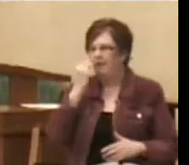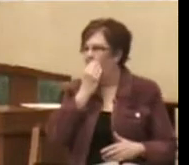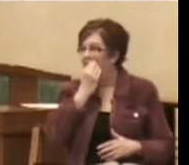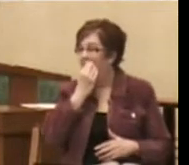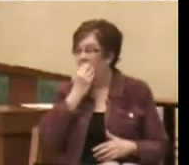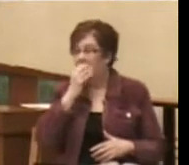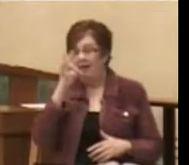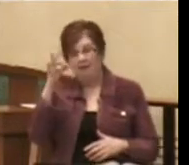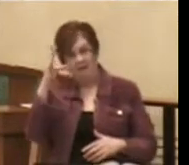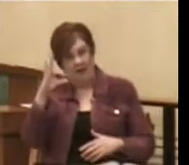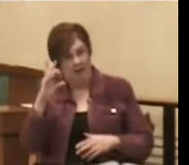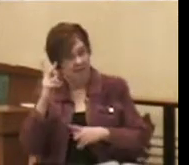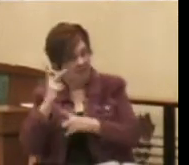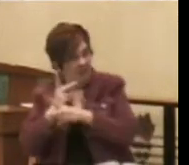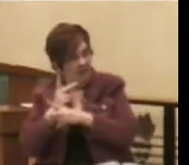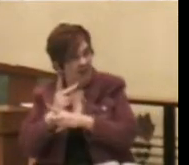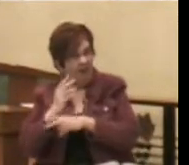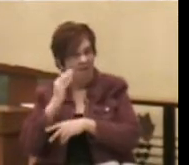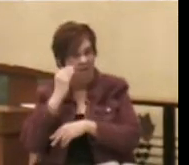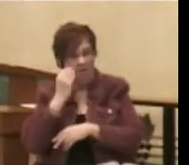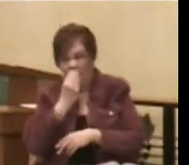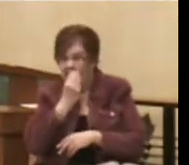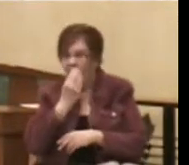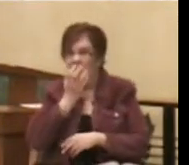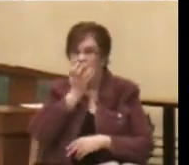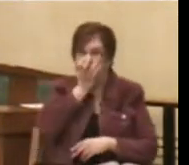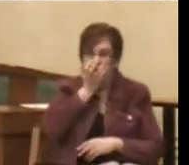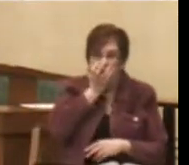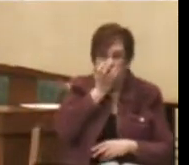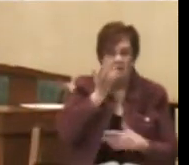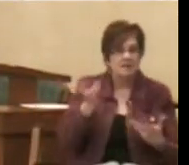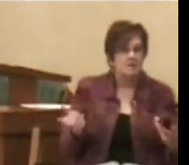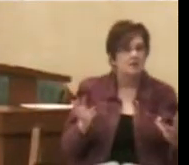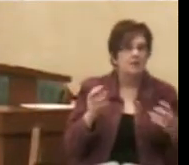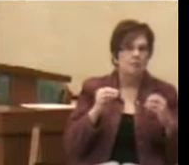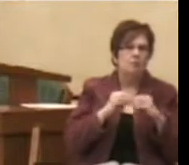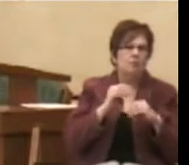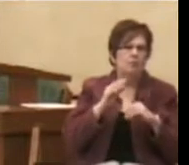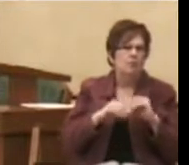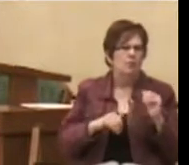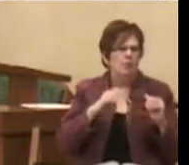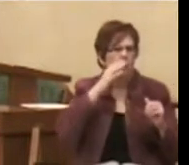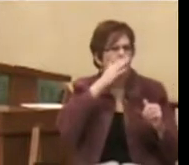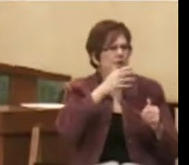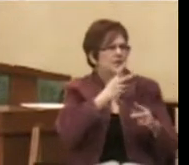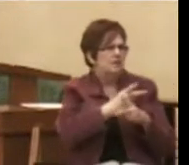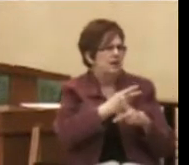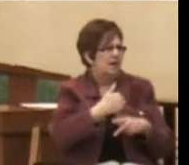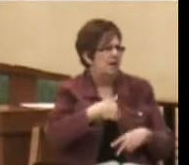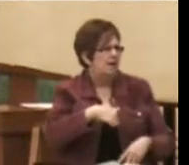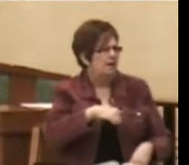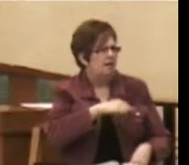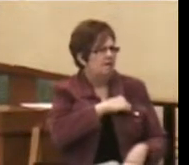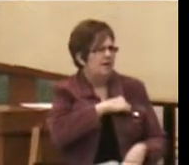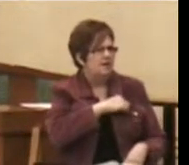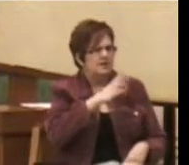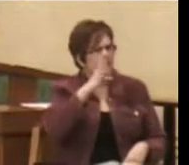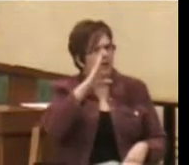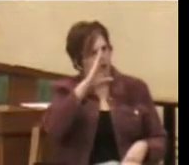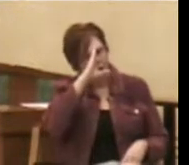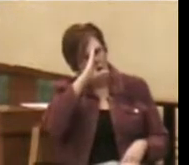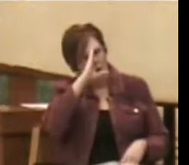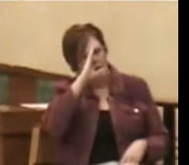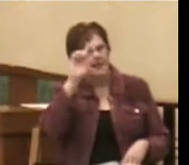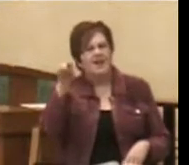clothes the flower and the grass, how much more will God clothe his children? God knows.